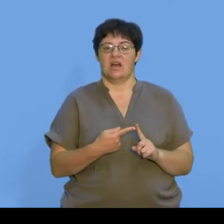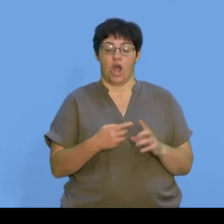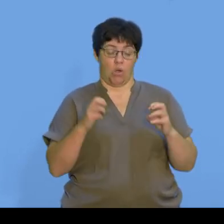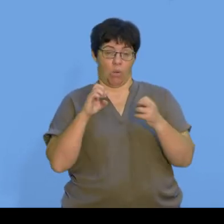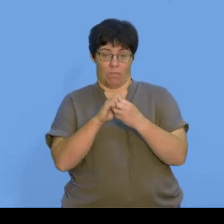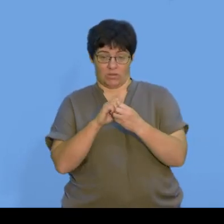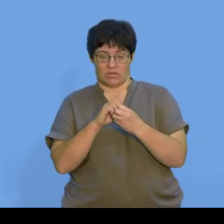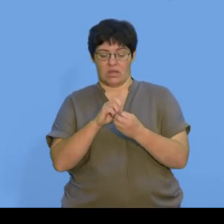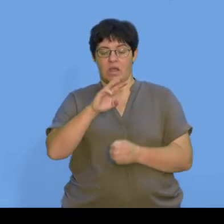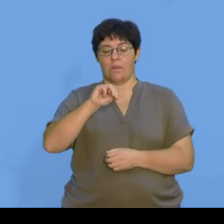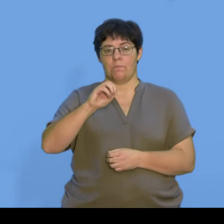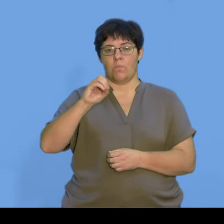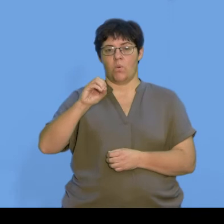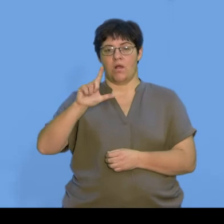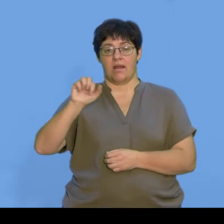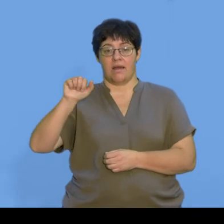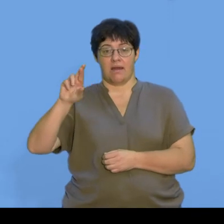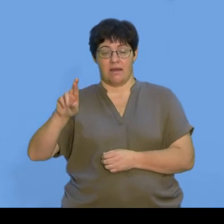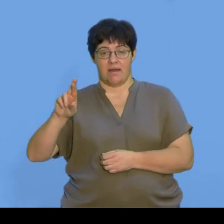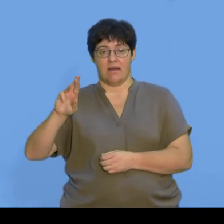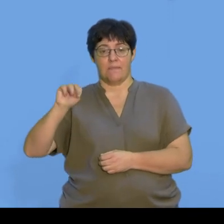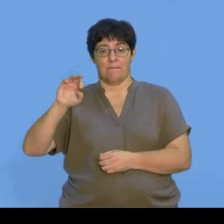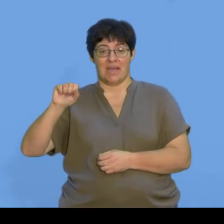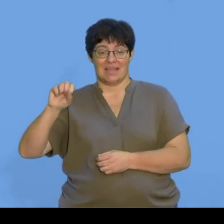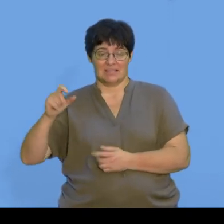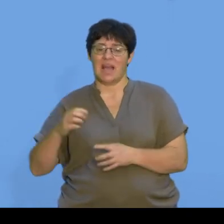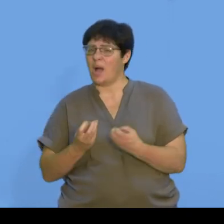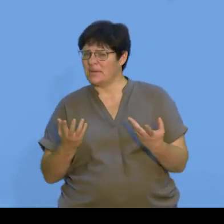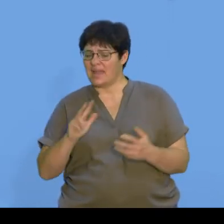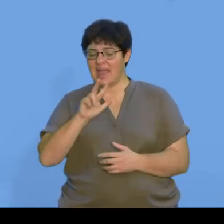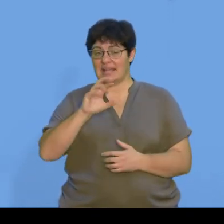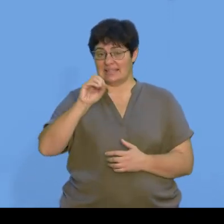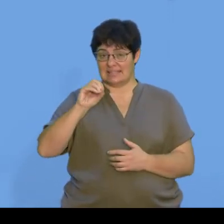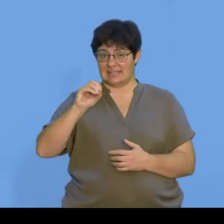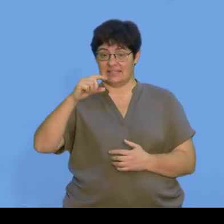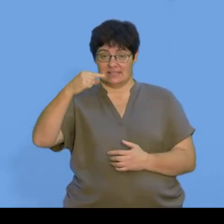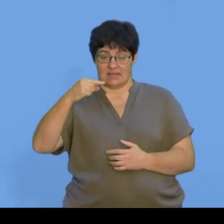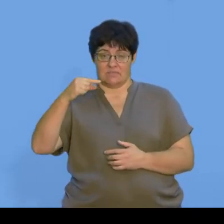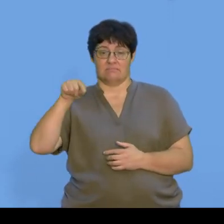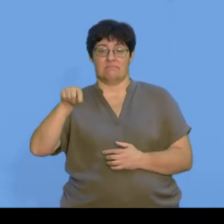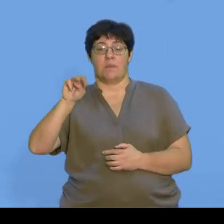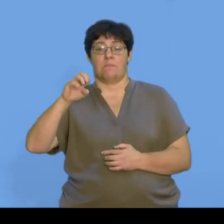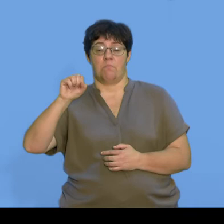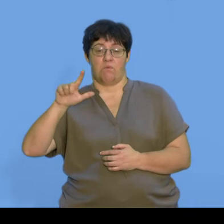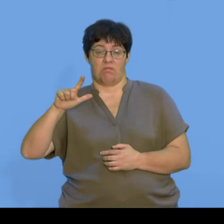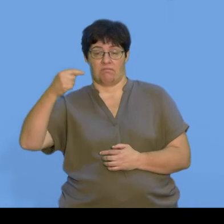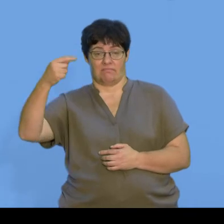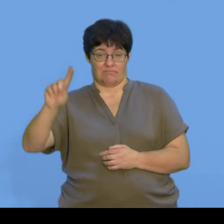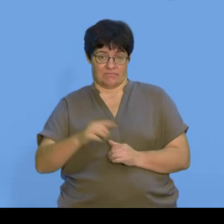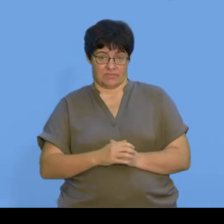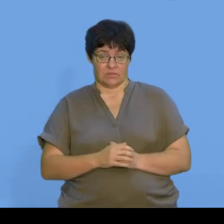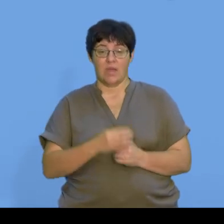molar mass is 80 grams per mole, right? And then in this molecular formula, there are 2 atoms